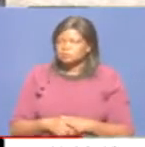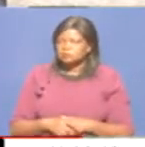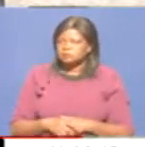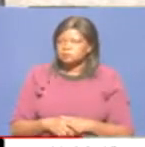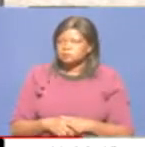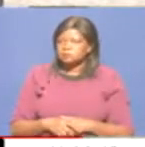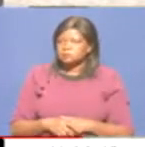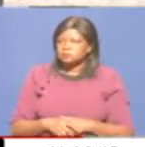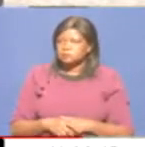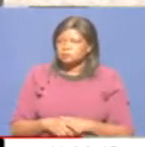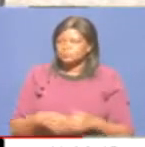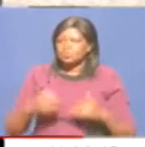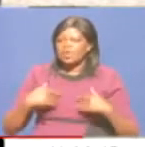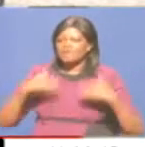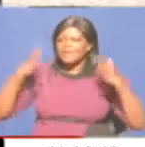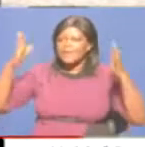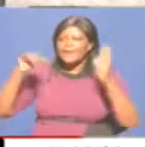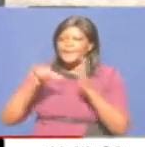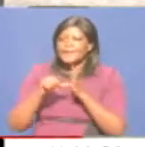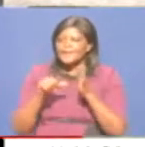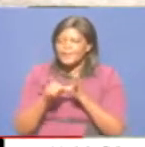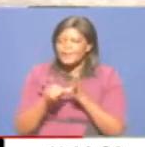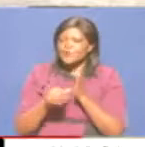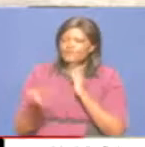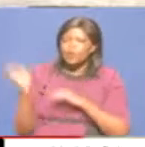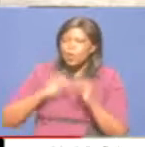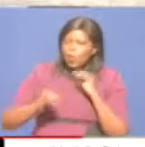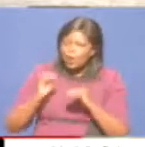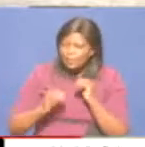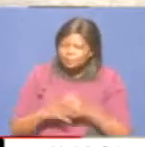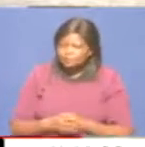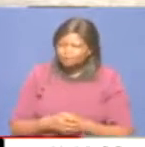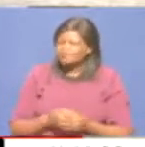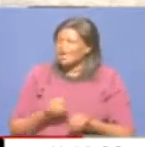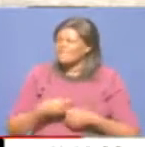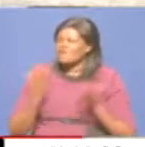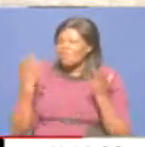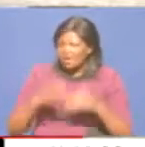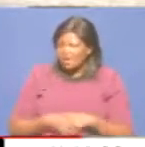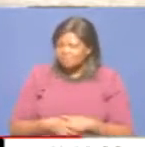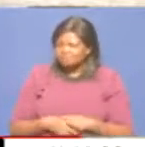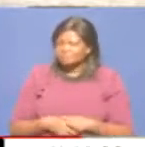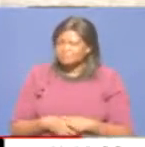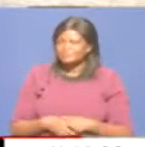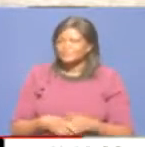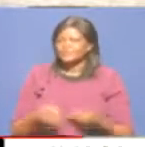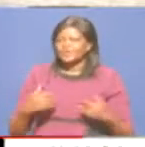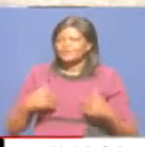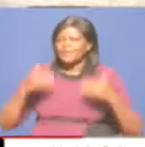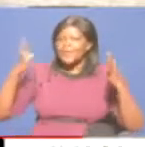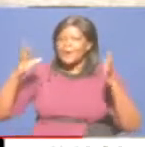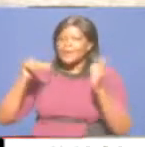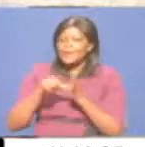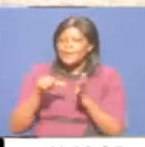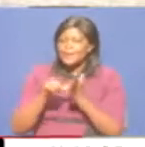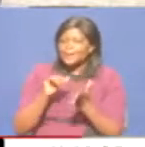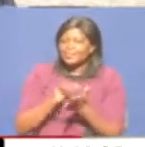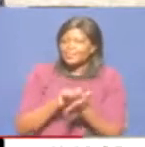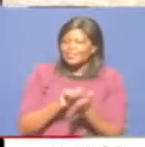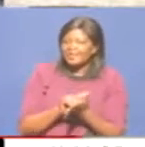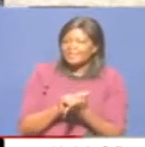there is a big problem of corruption, mm-hmm. everywhere. There is a big problem that